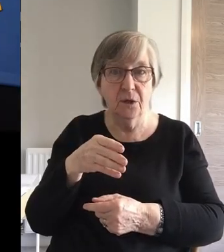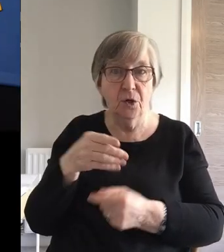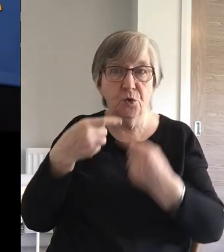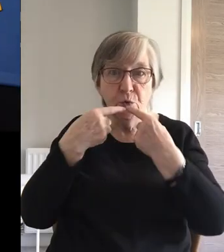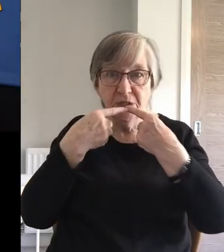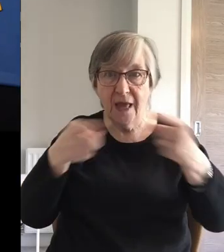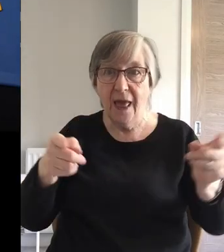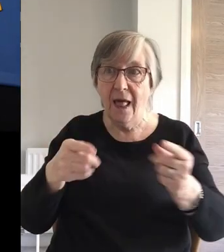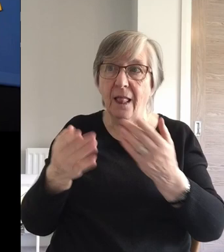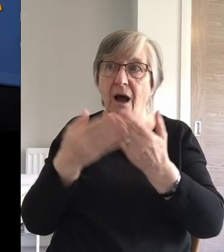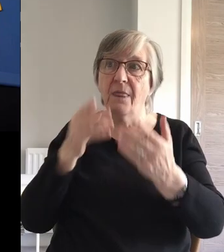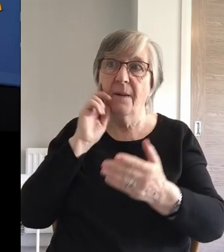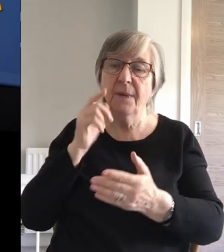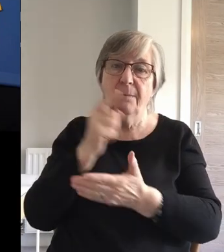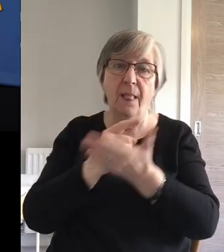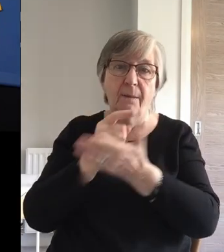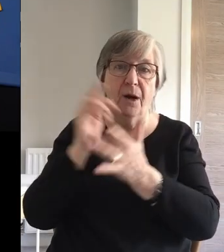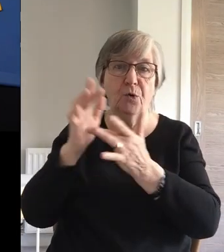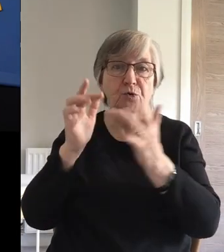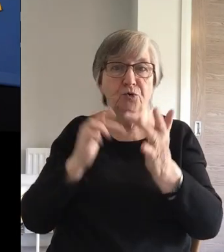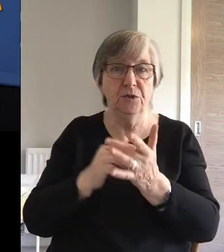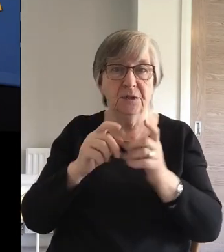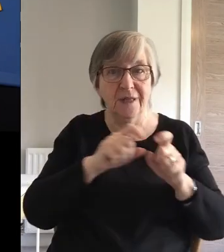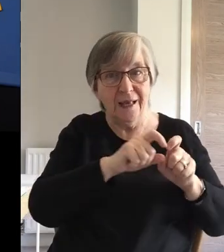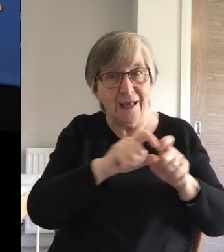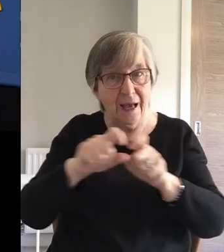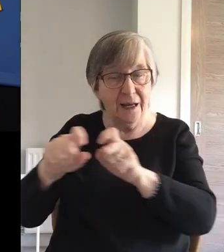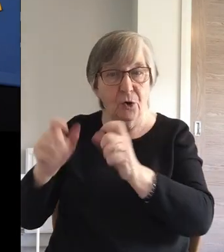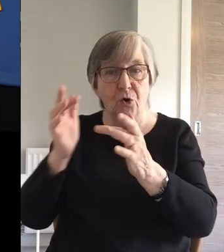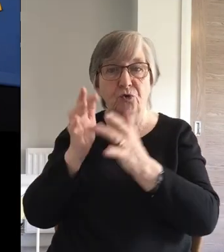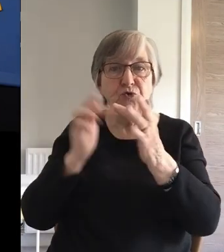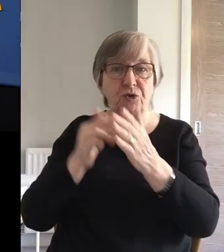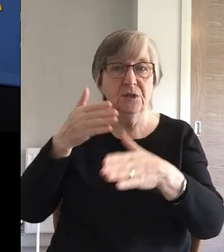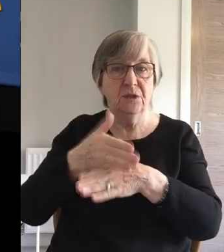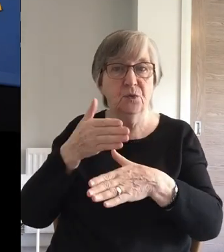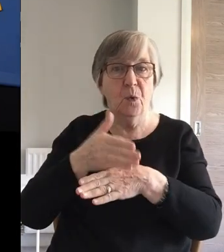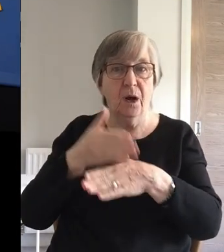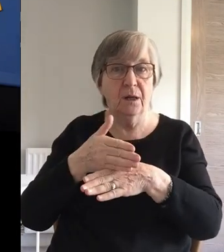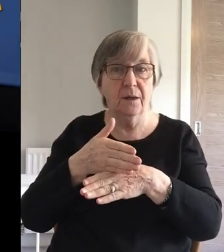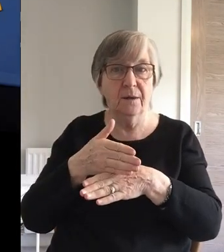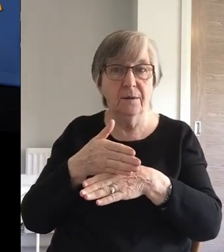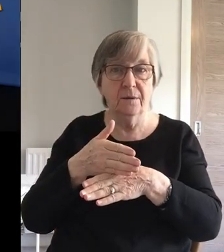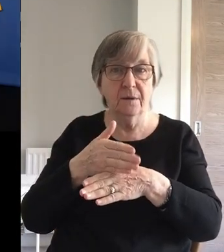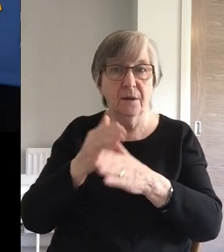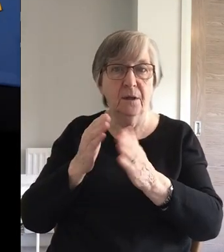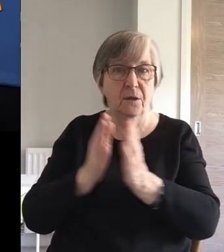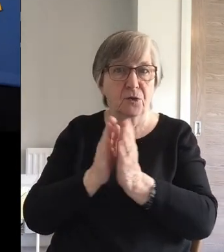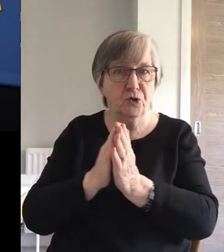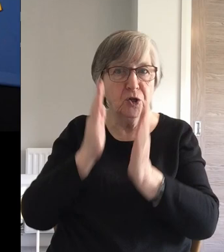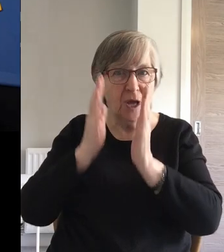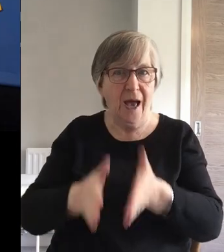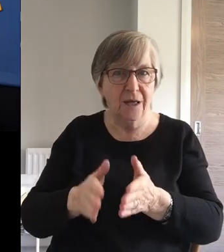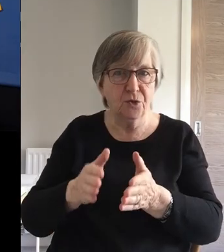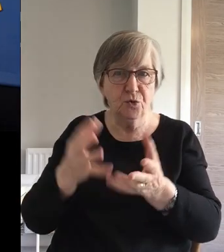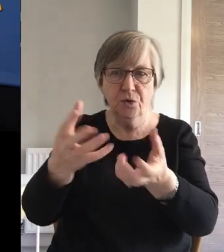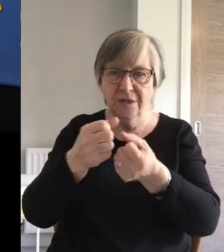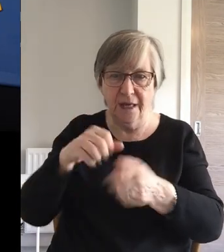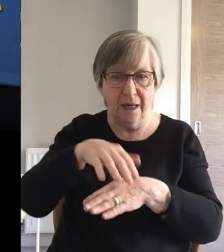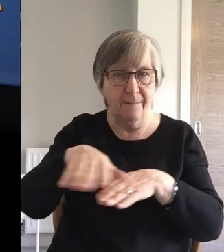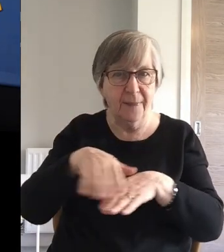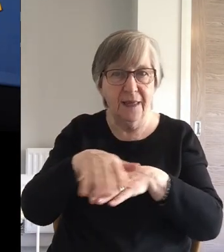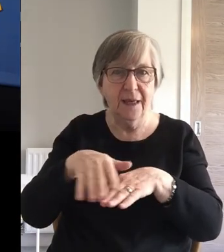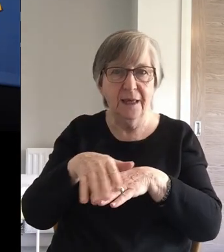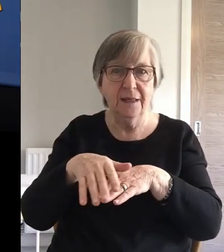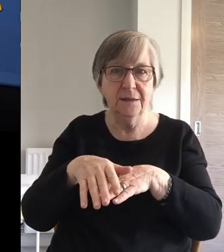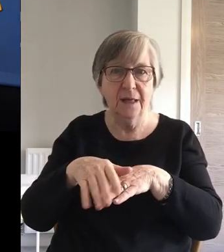known. They are to take on and continue the work that he has been doing. The church is to take its place in this fulfillment